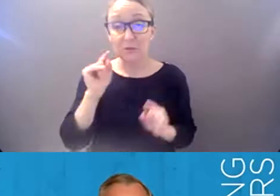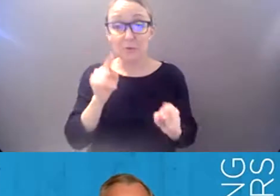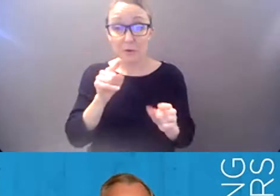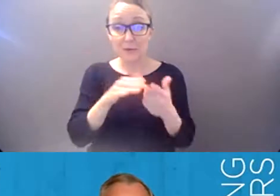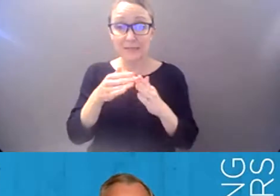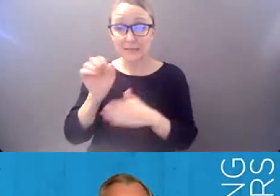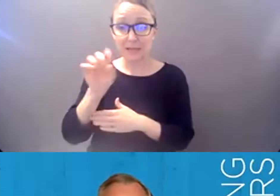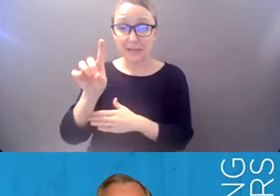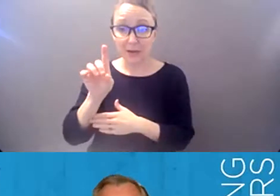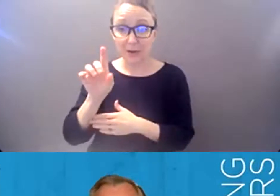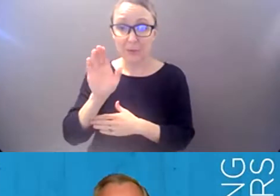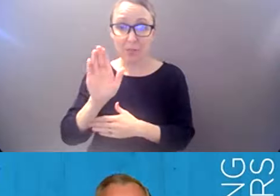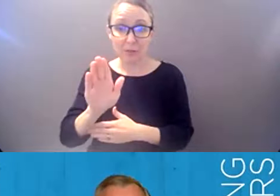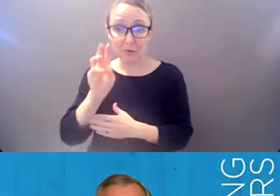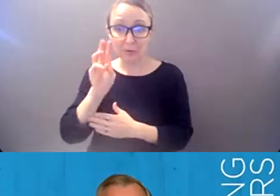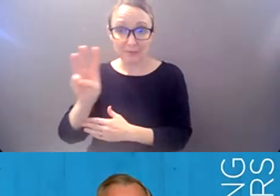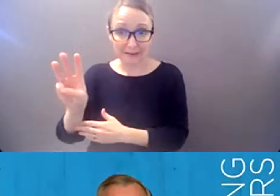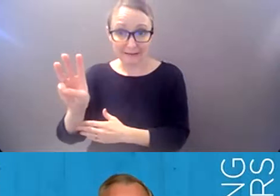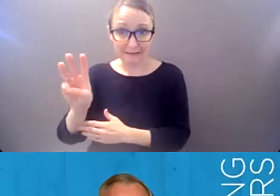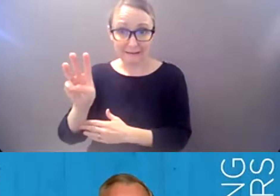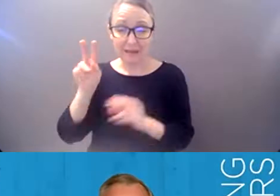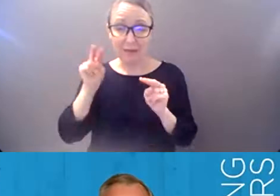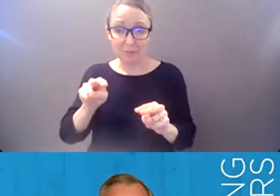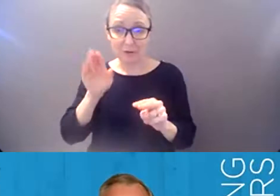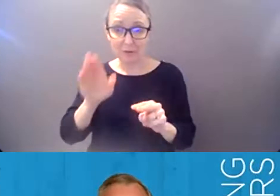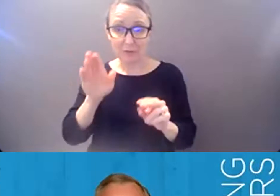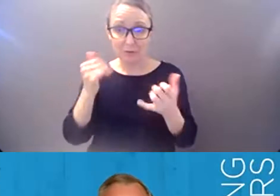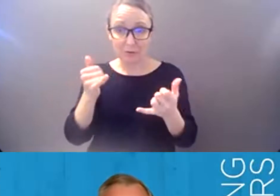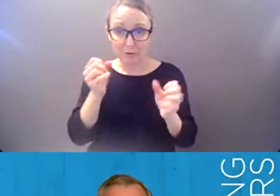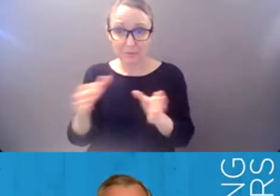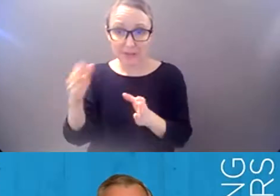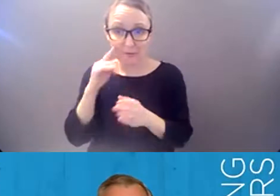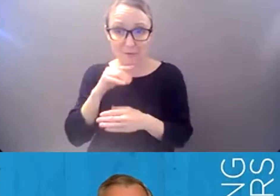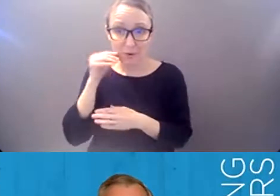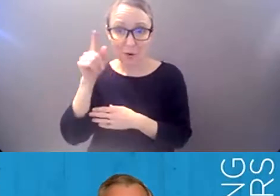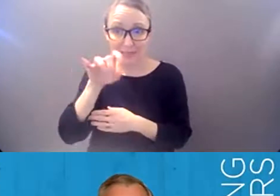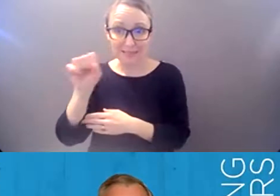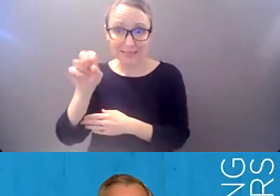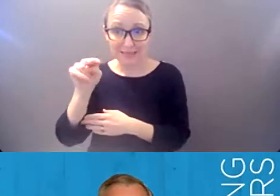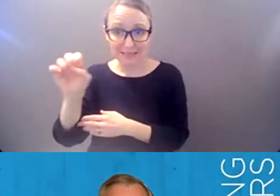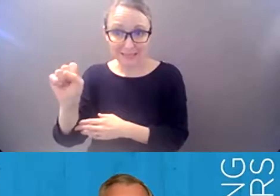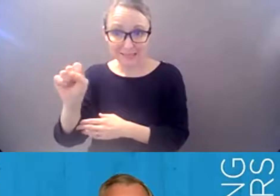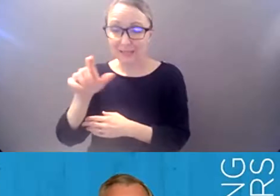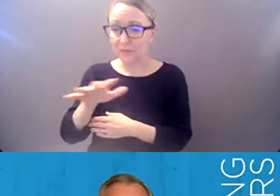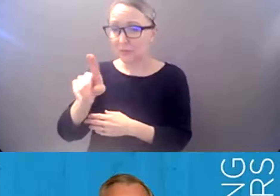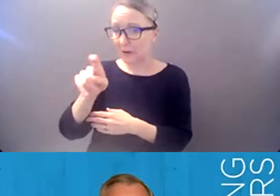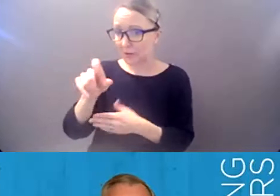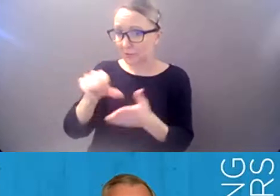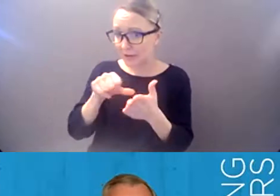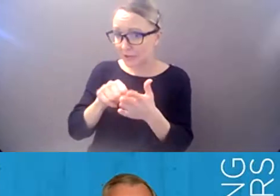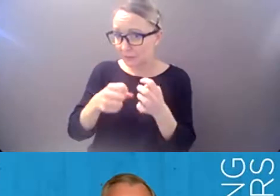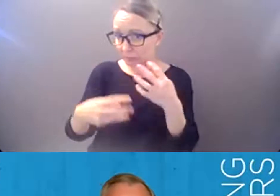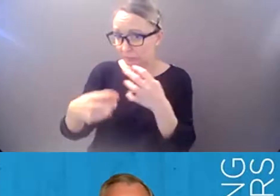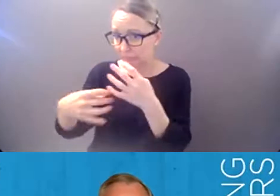Diego's website and look up their current plan on homelessness, about 100 pages, and there is not a single mention